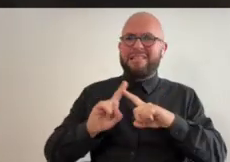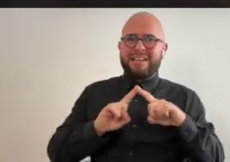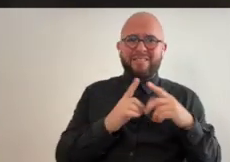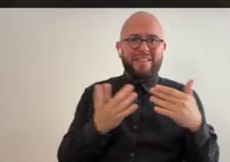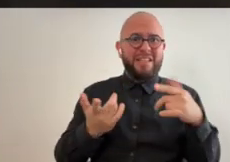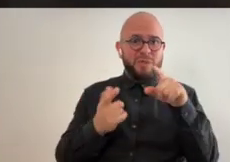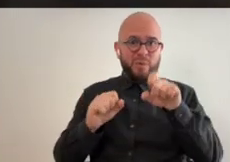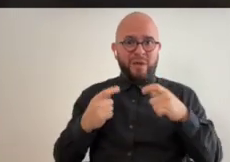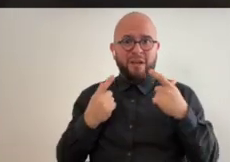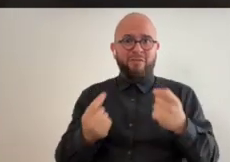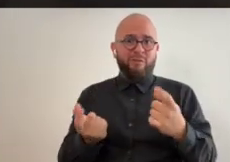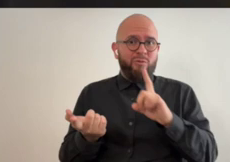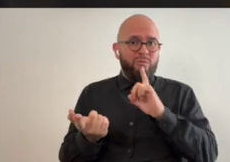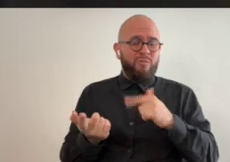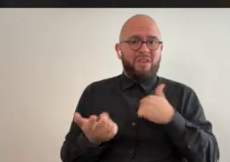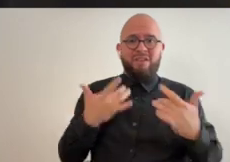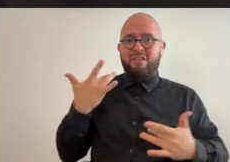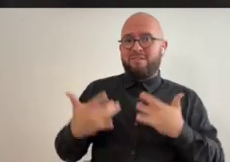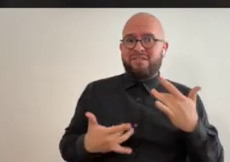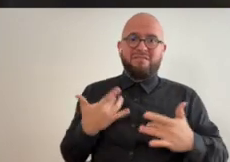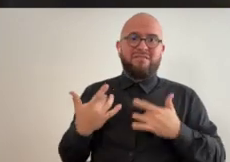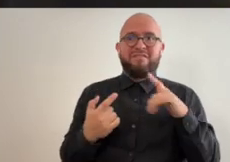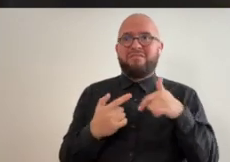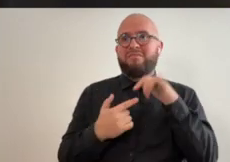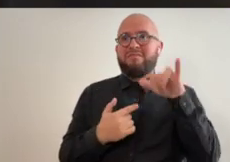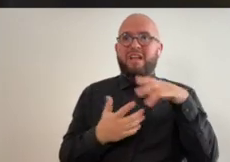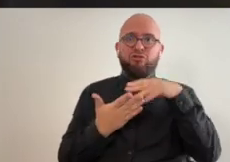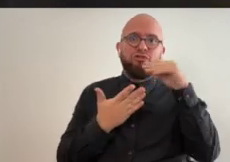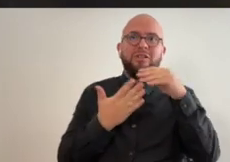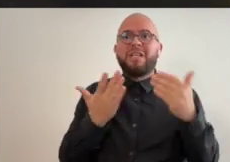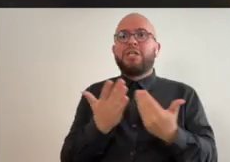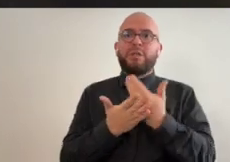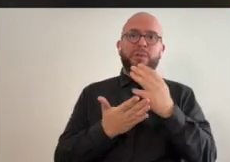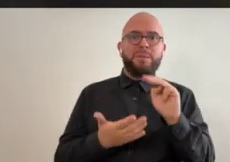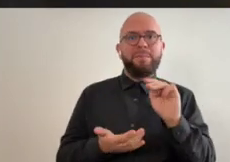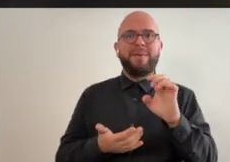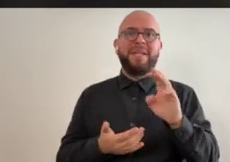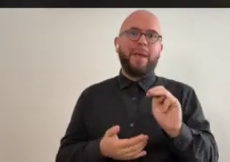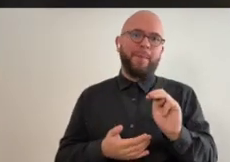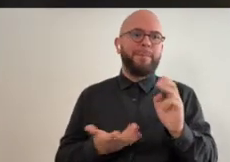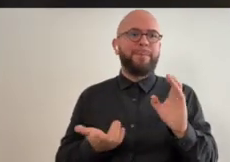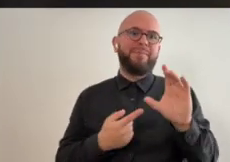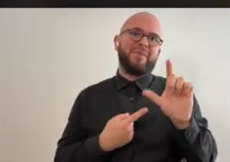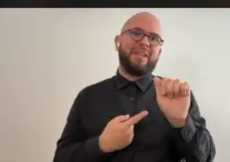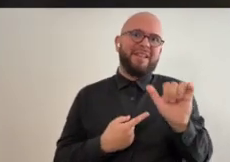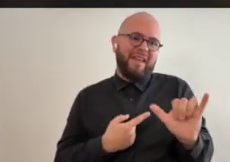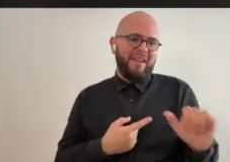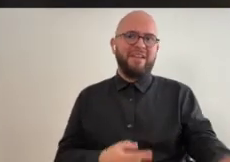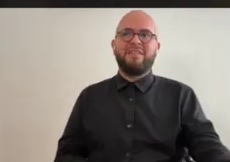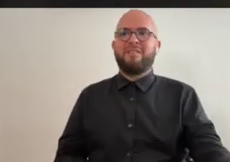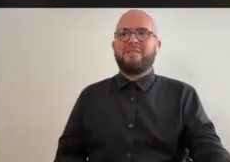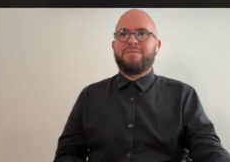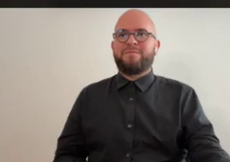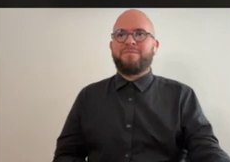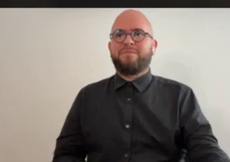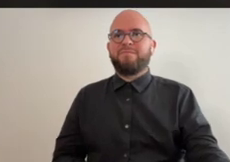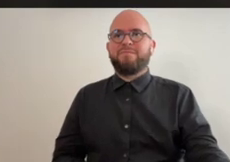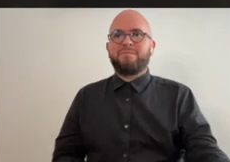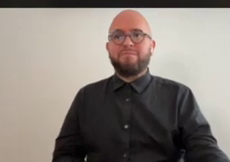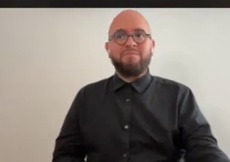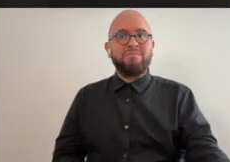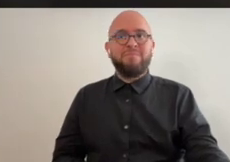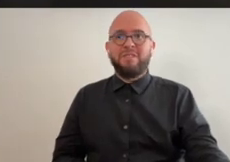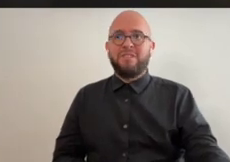glazing and all these different things you can do so i'm really excited about like learning this new medium